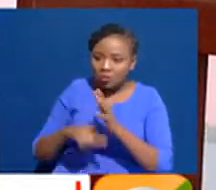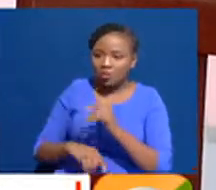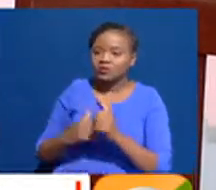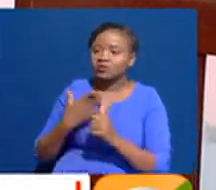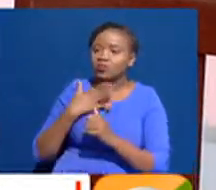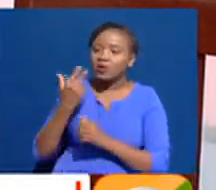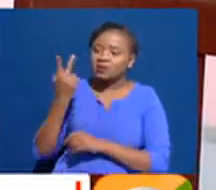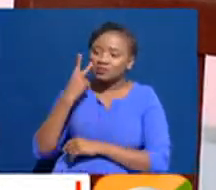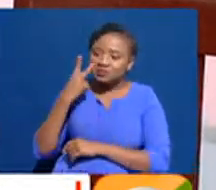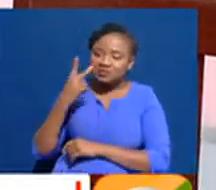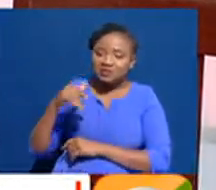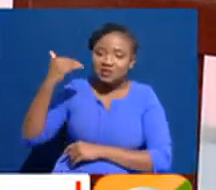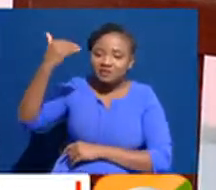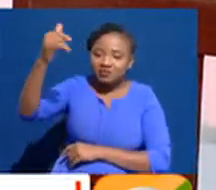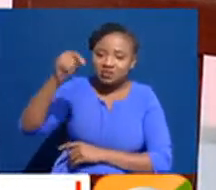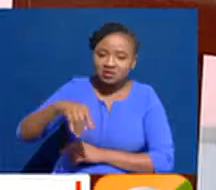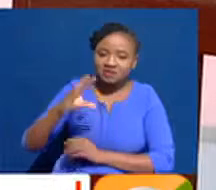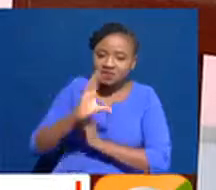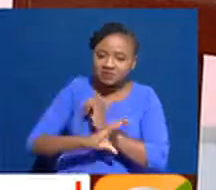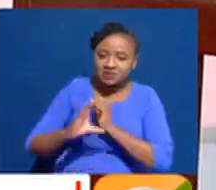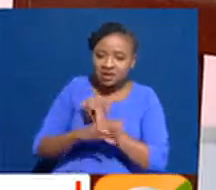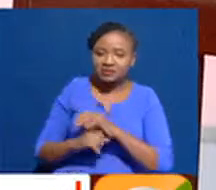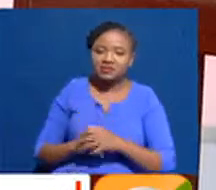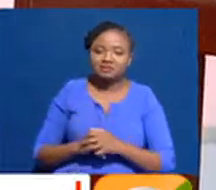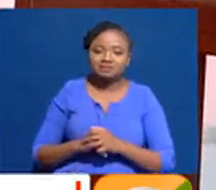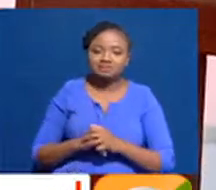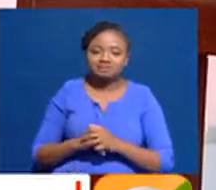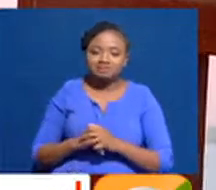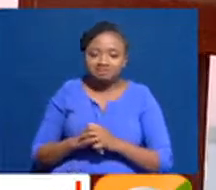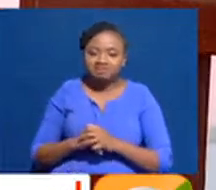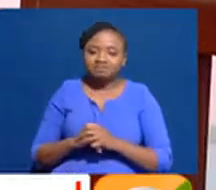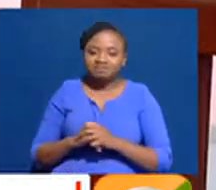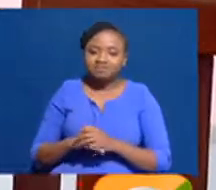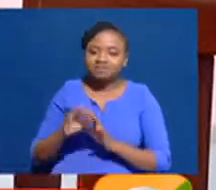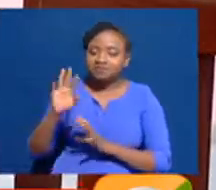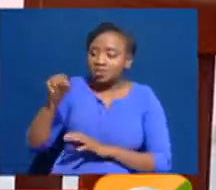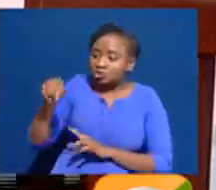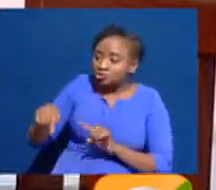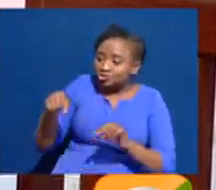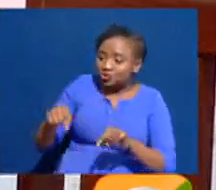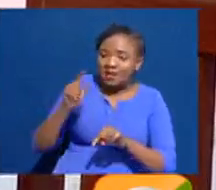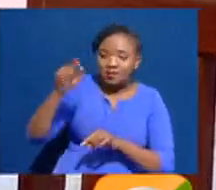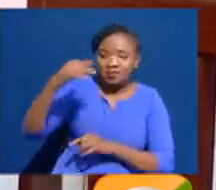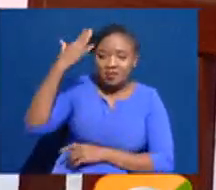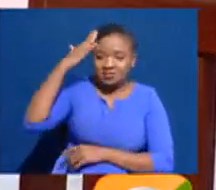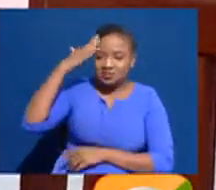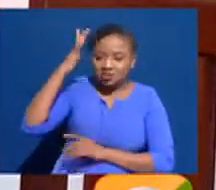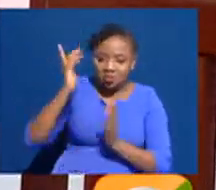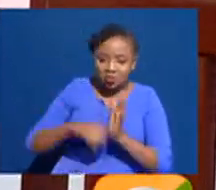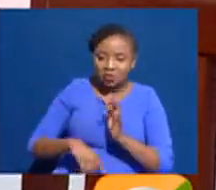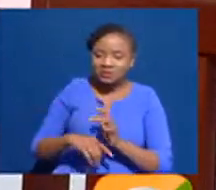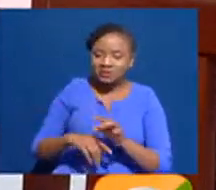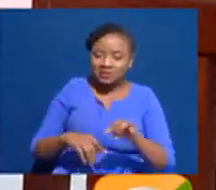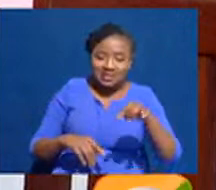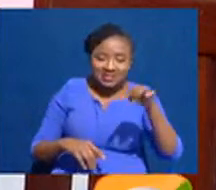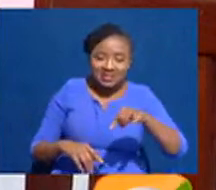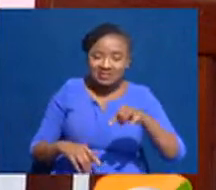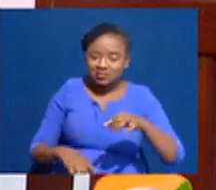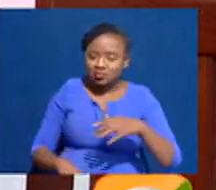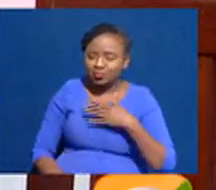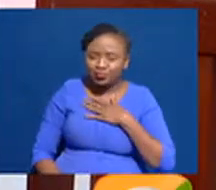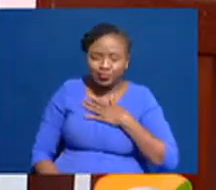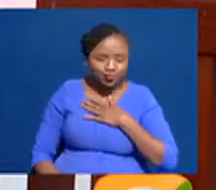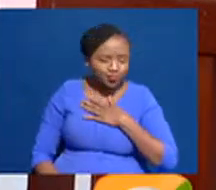setting as leadership in this country. Today, it must be known that this is the high peak of